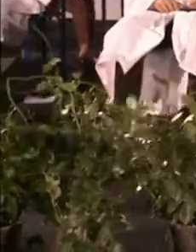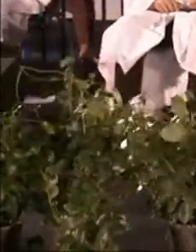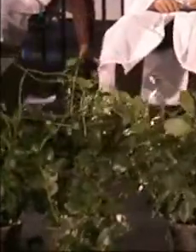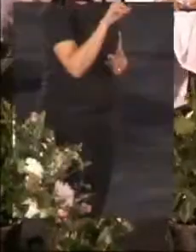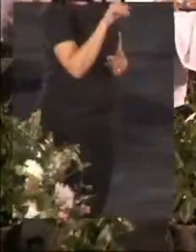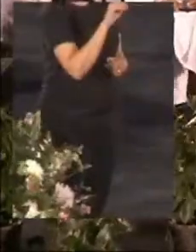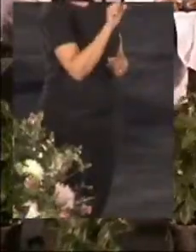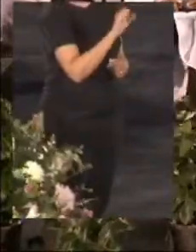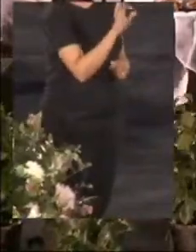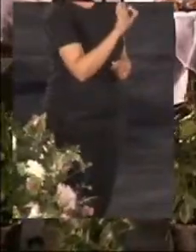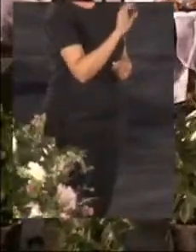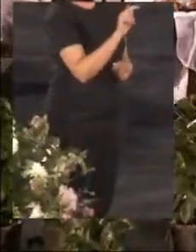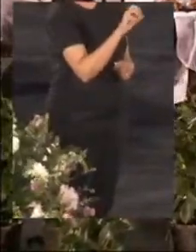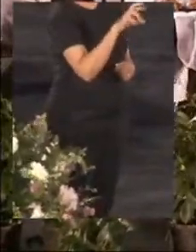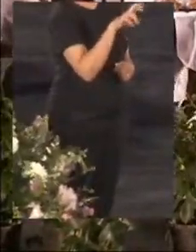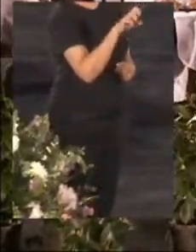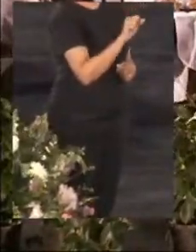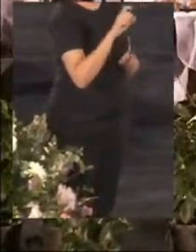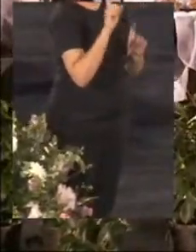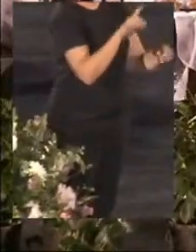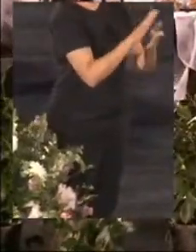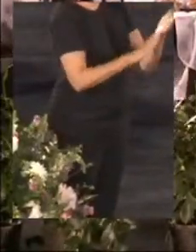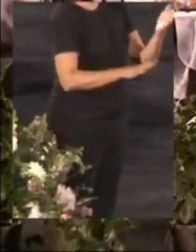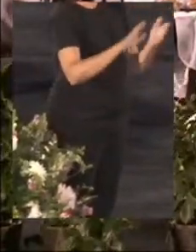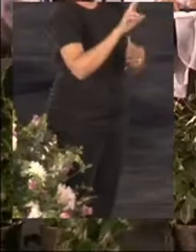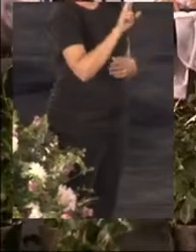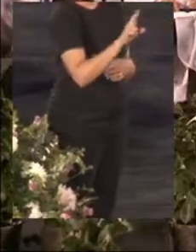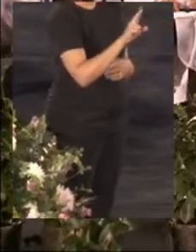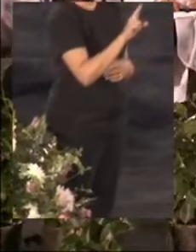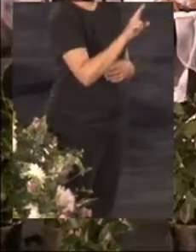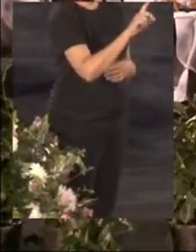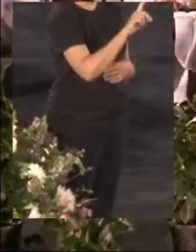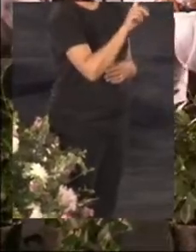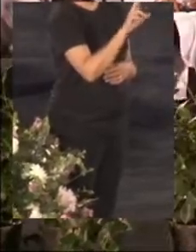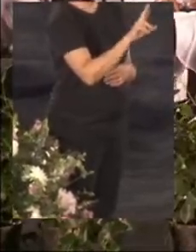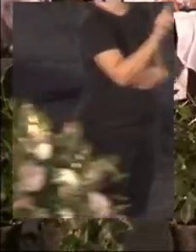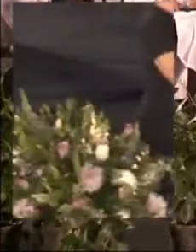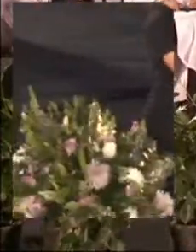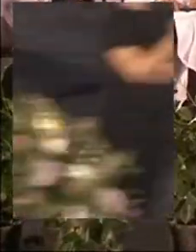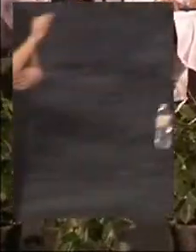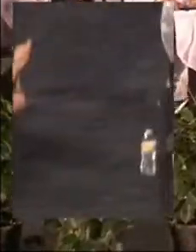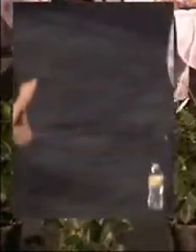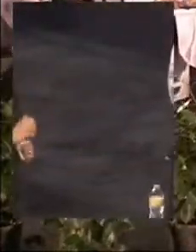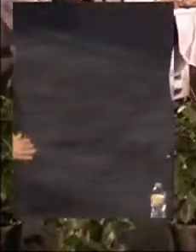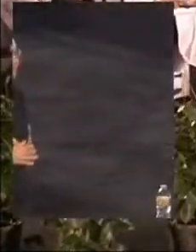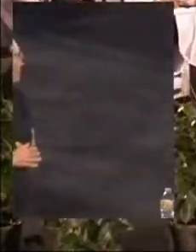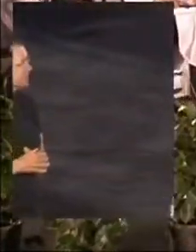Carlos F. Torres will be attending the University of Texas at San Antonio.